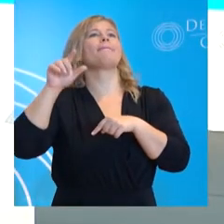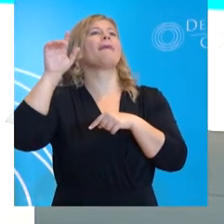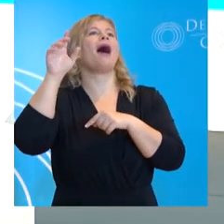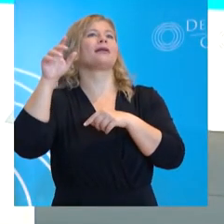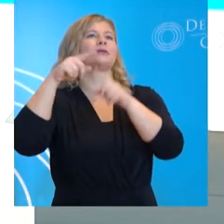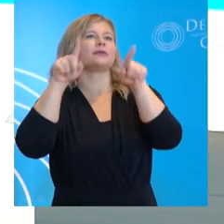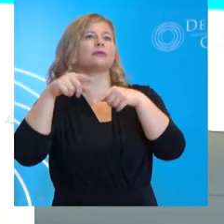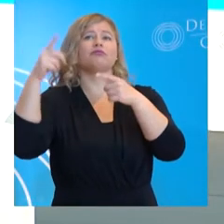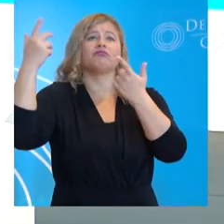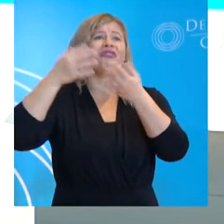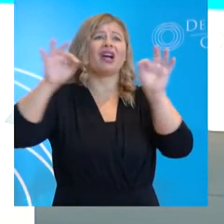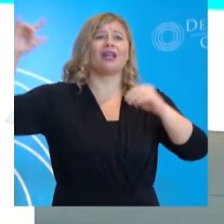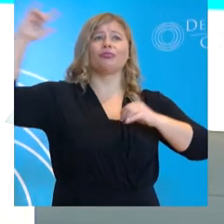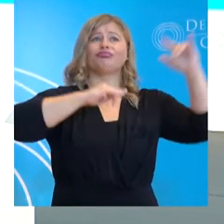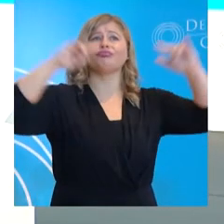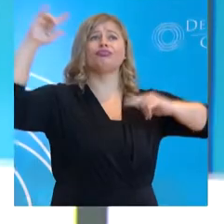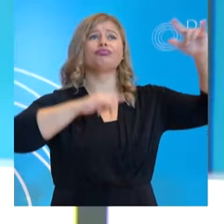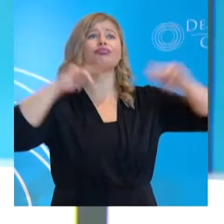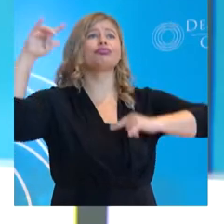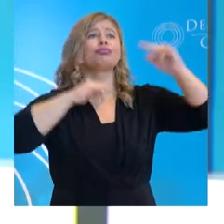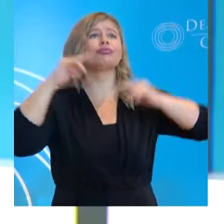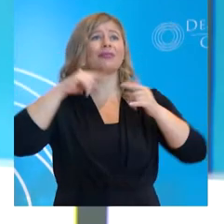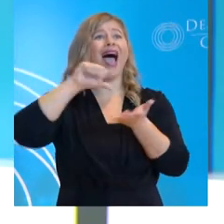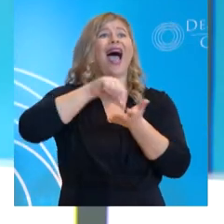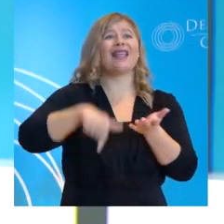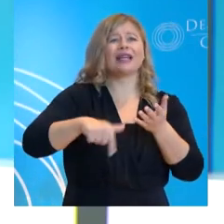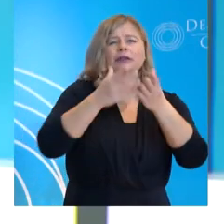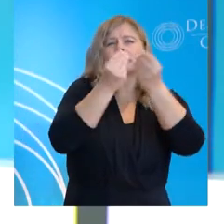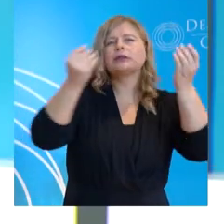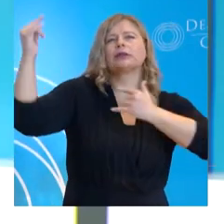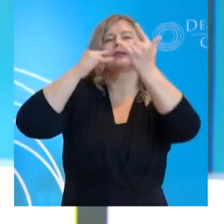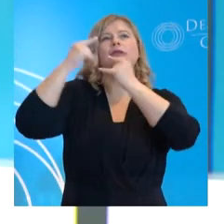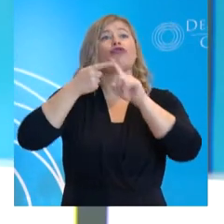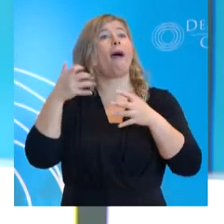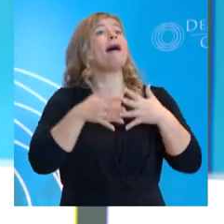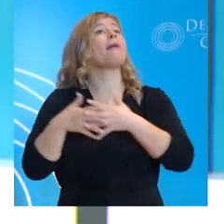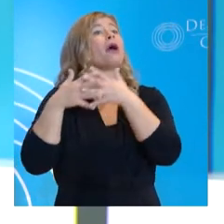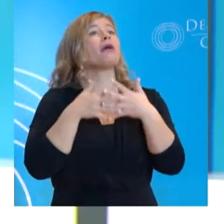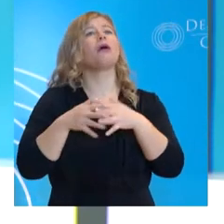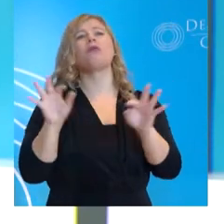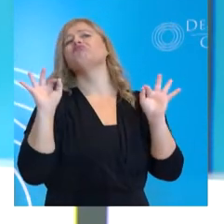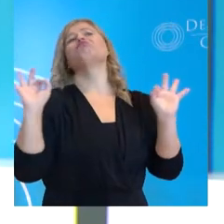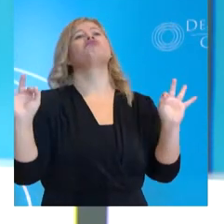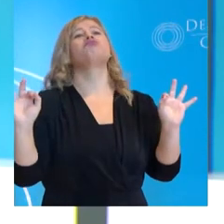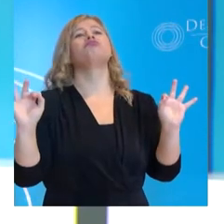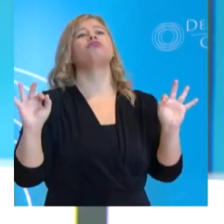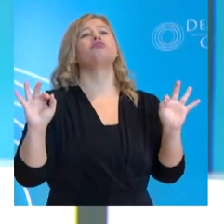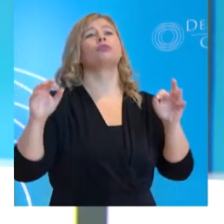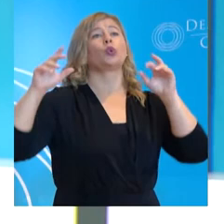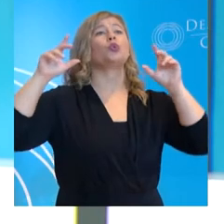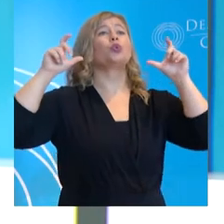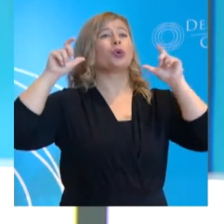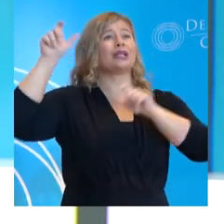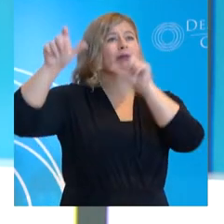Athens daily from the U.S., and we're very, very happy that U.S. Tourists and visitors came to Greece. I think they had a great